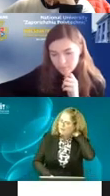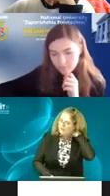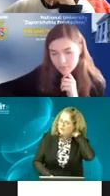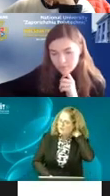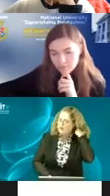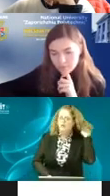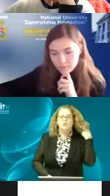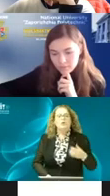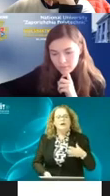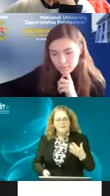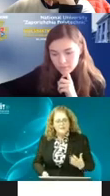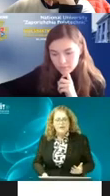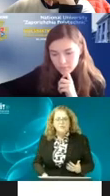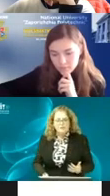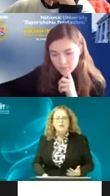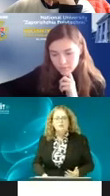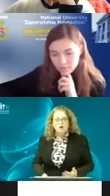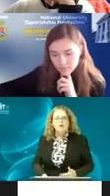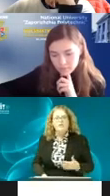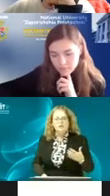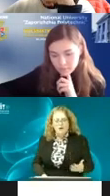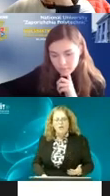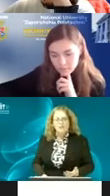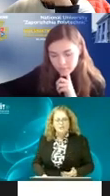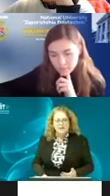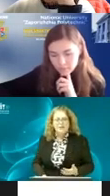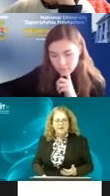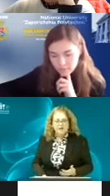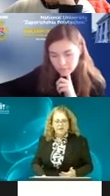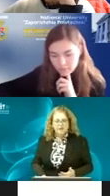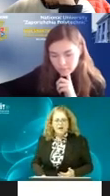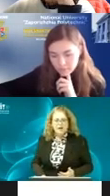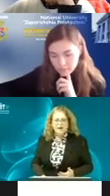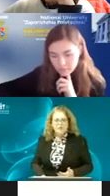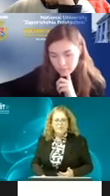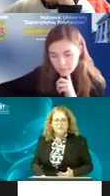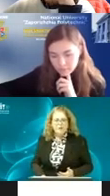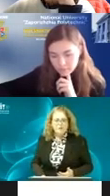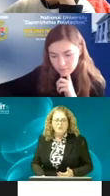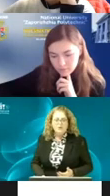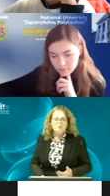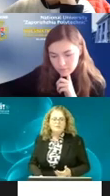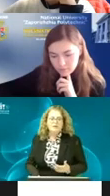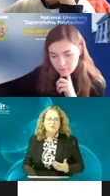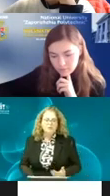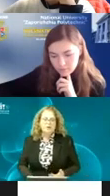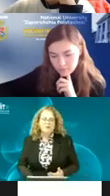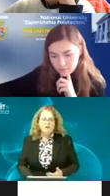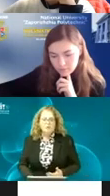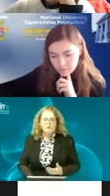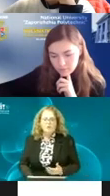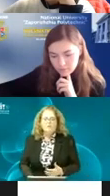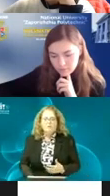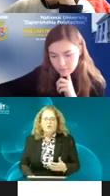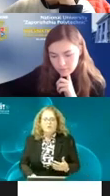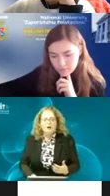book by McDonald's. So there is still to go, and the challenge is still there. When we talk about the evolution,